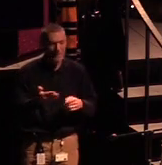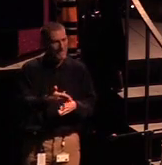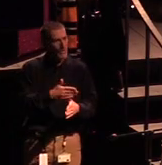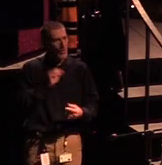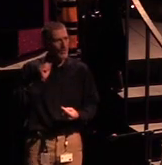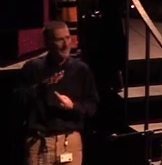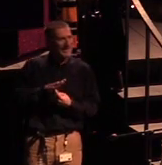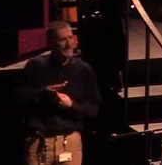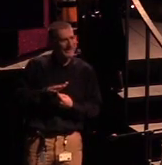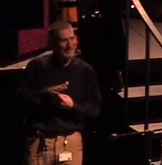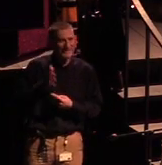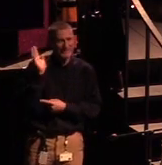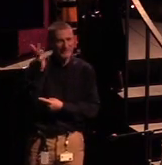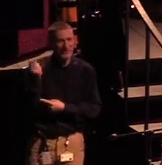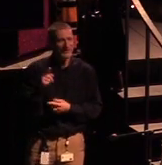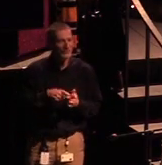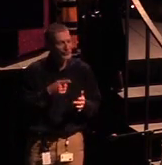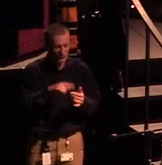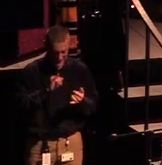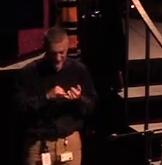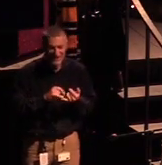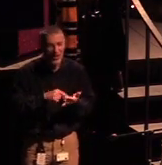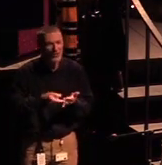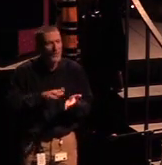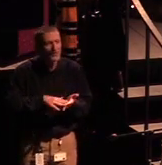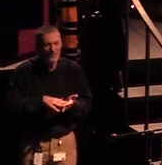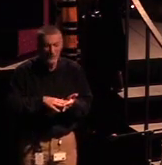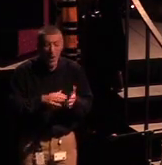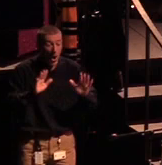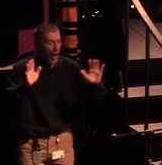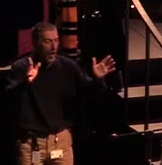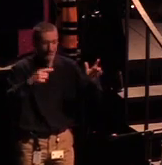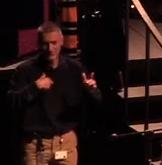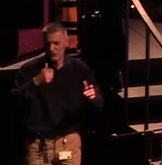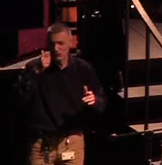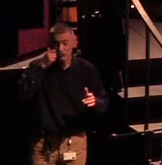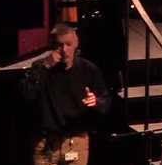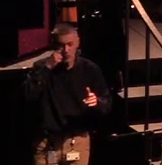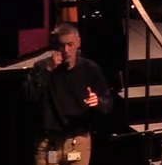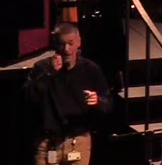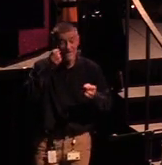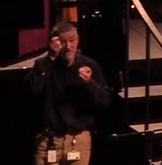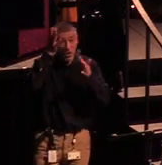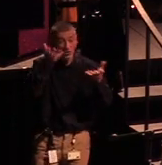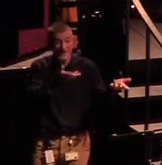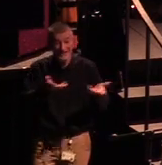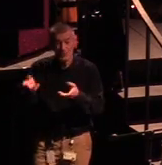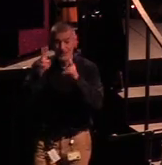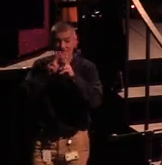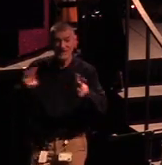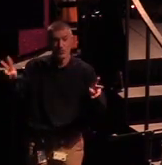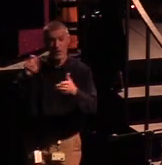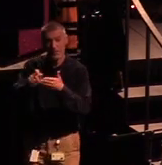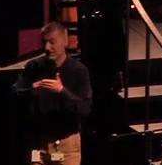speech with Jes Tom so first of all I was very rude and dint introduce our visual ministers this is